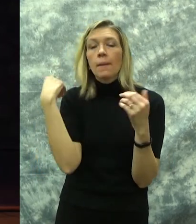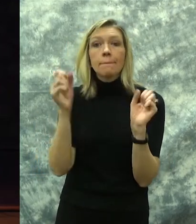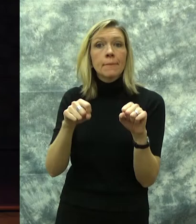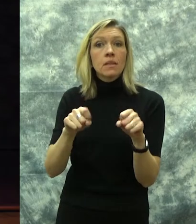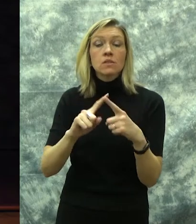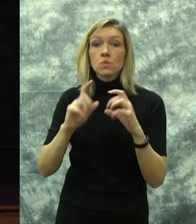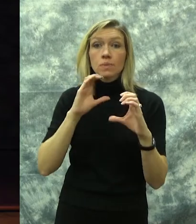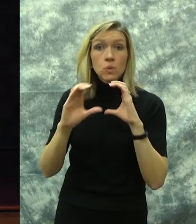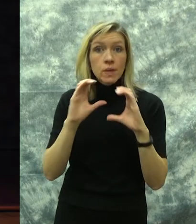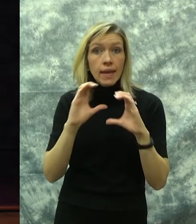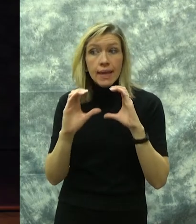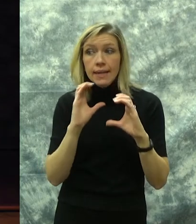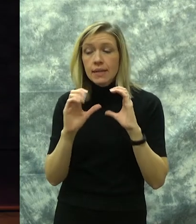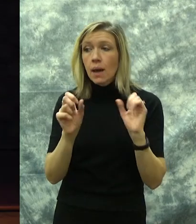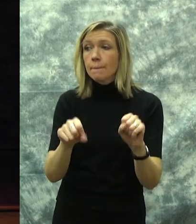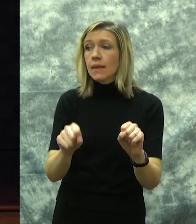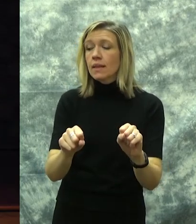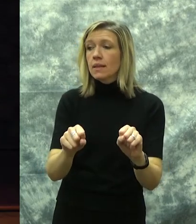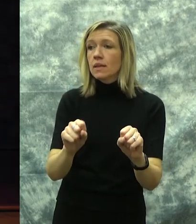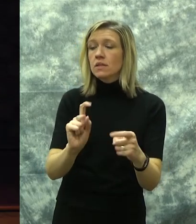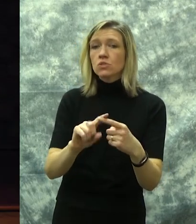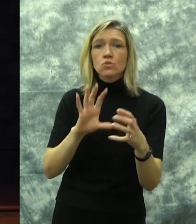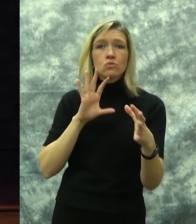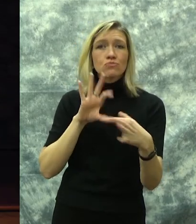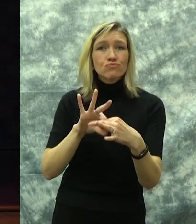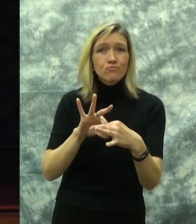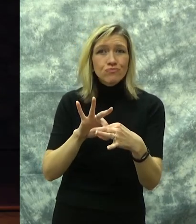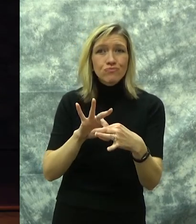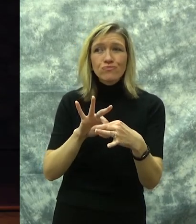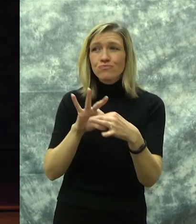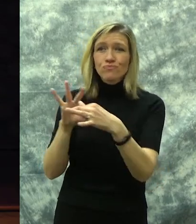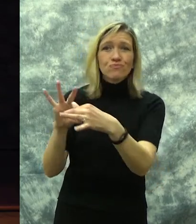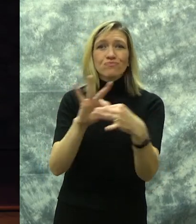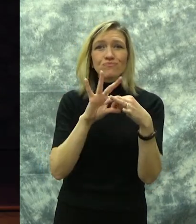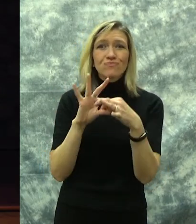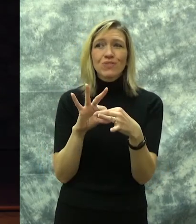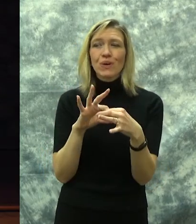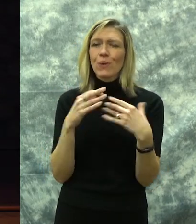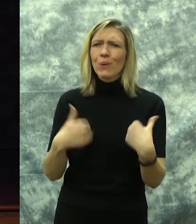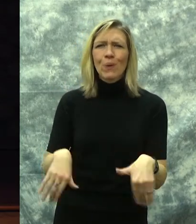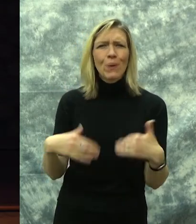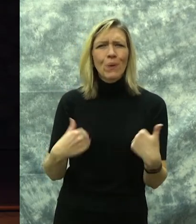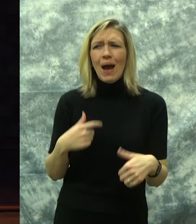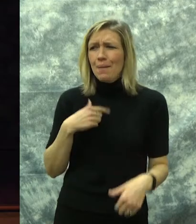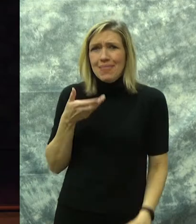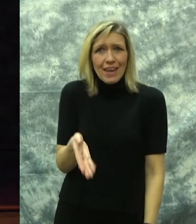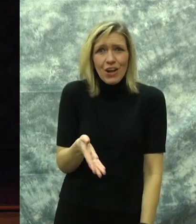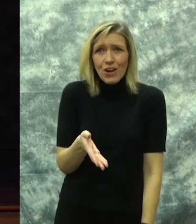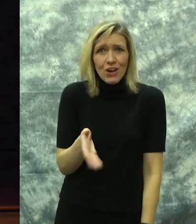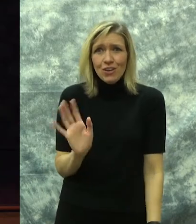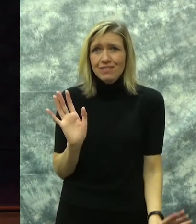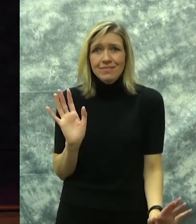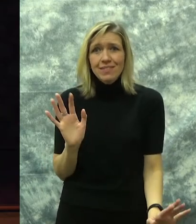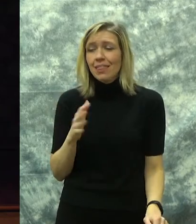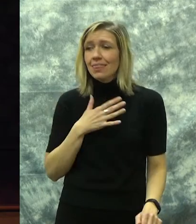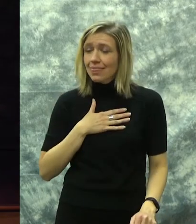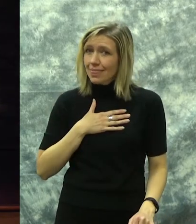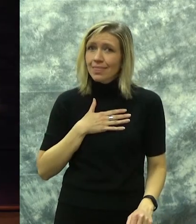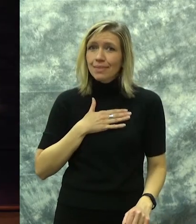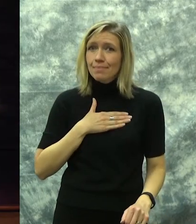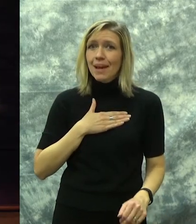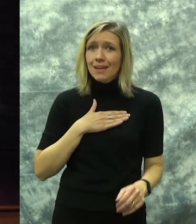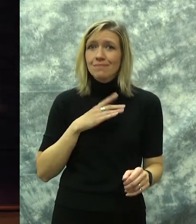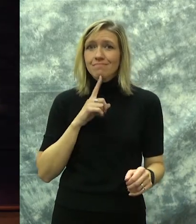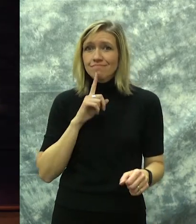ability to be connected in such a way that I'm there. That's my truest security. And sometimes we